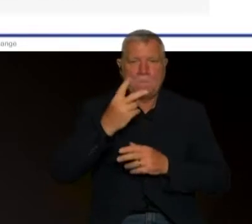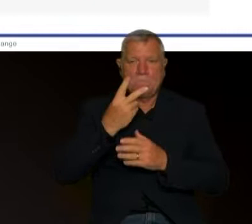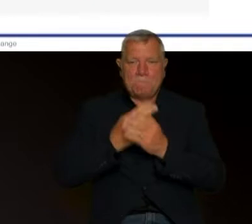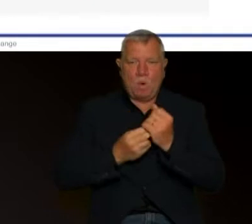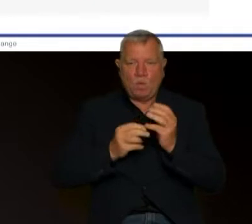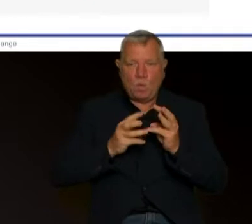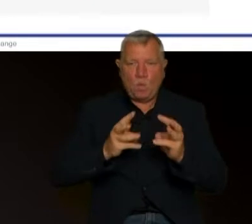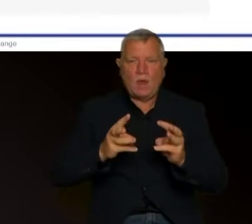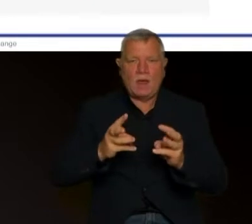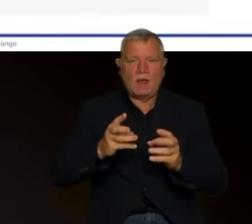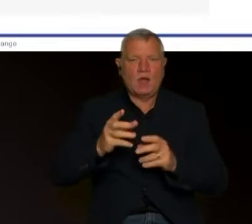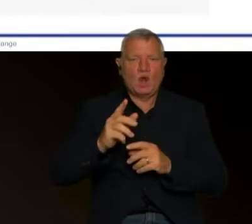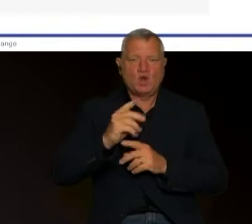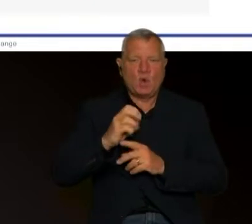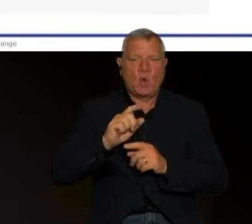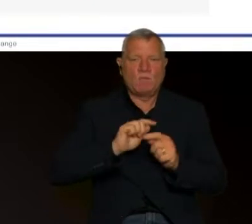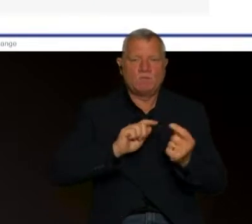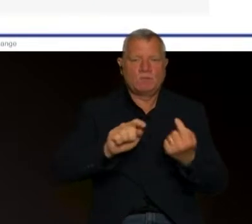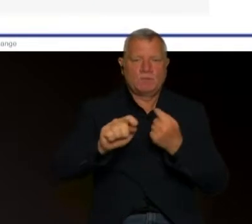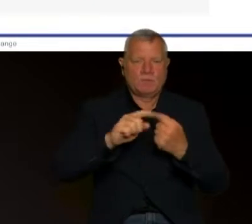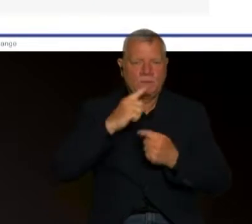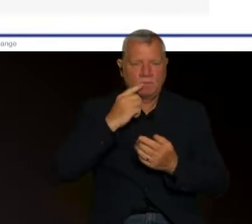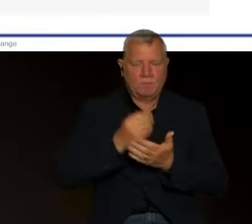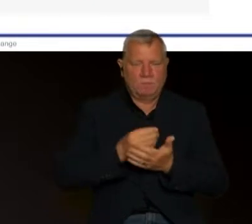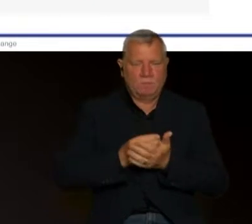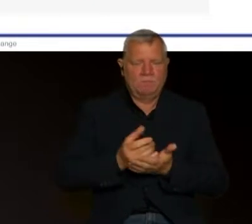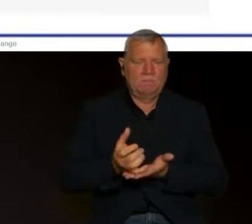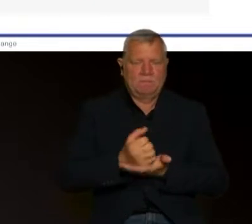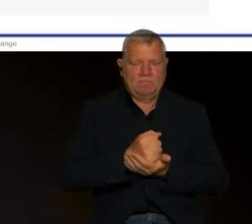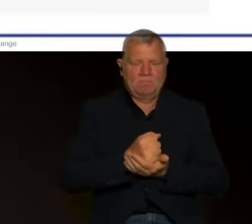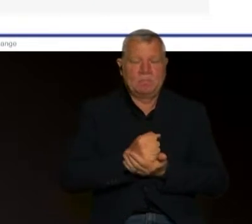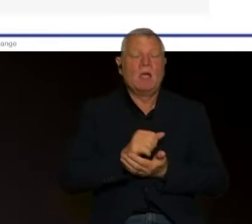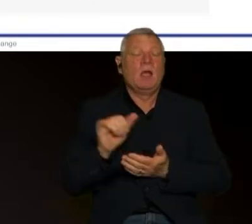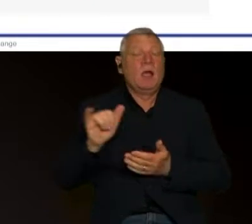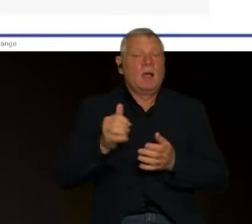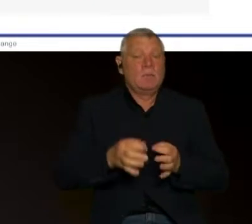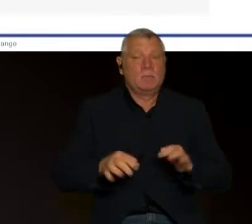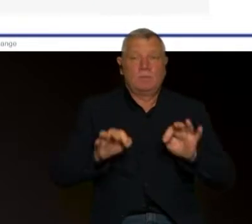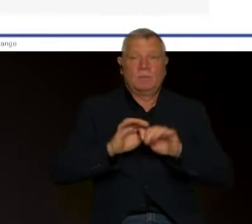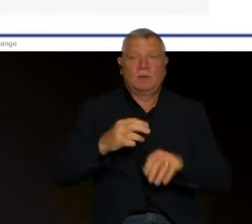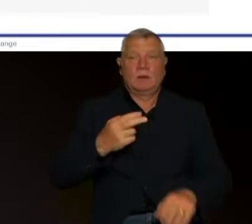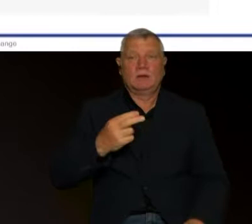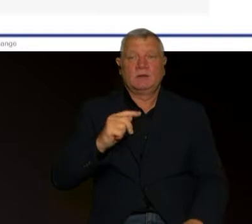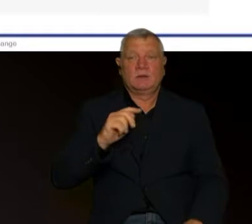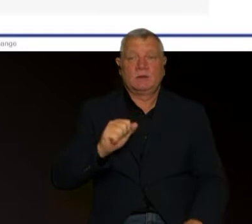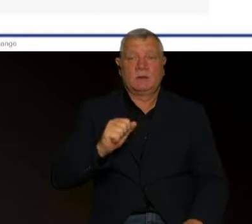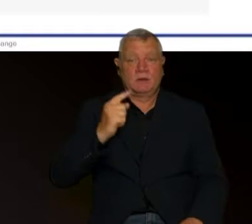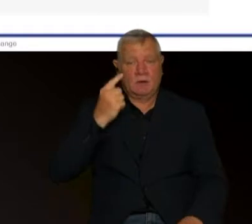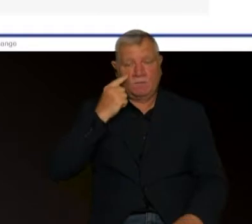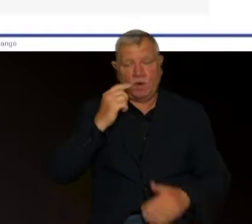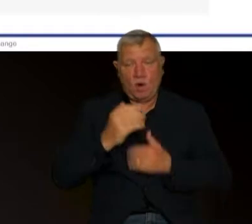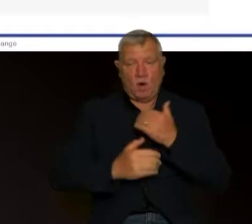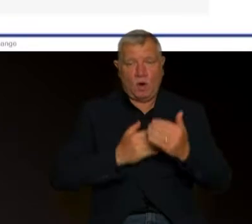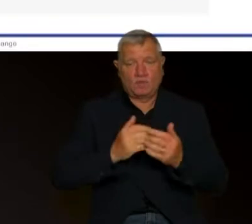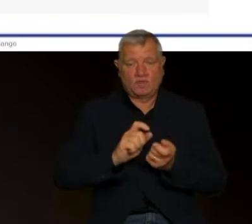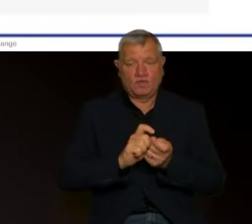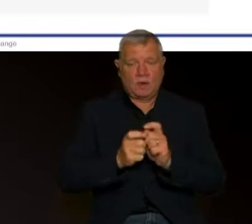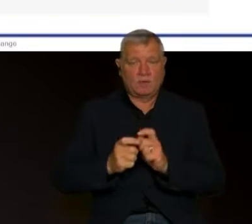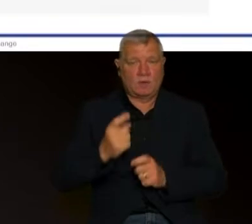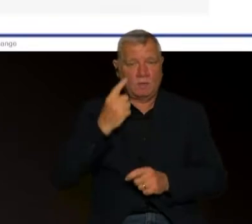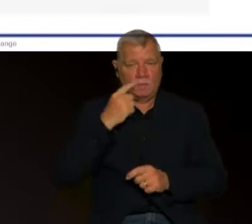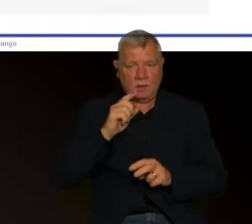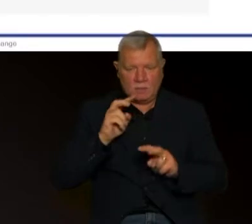well as other ancillary revenue opportunities. Equally important, HTA must also undergo an operational restructuring